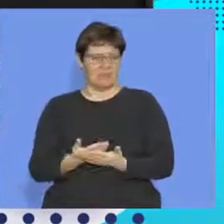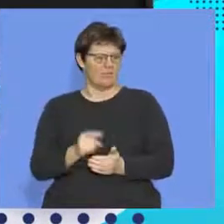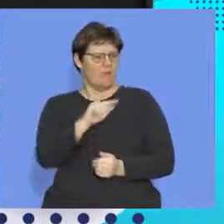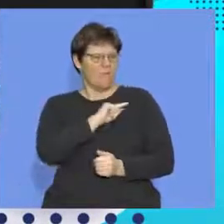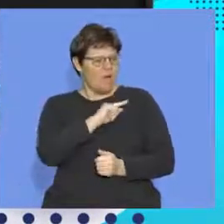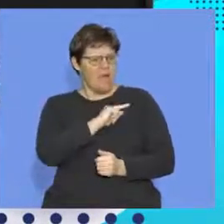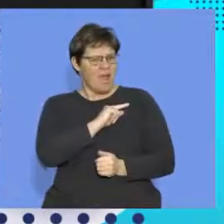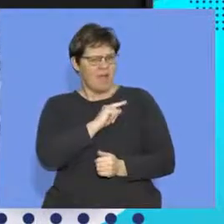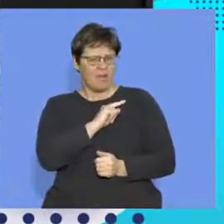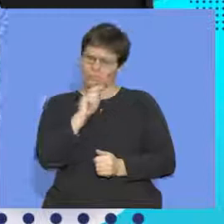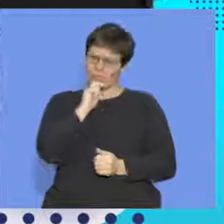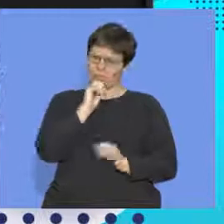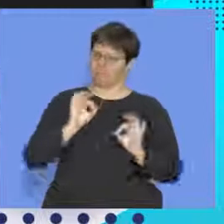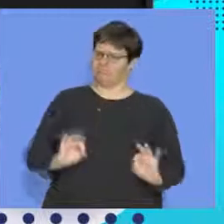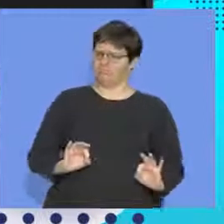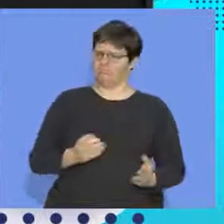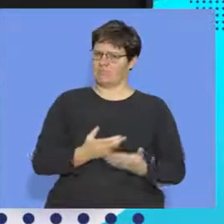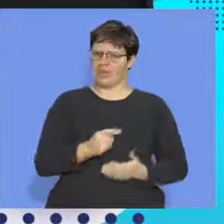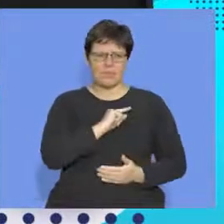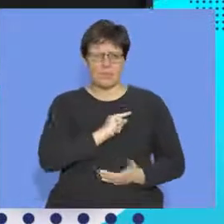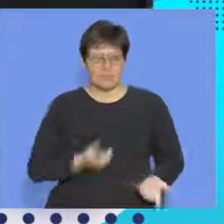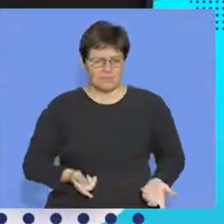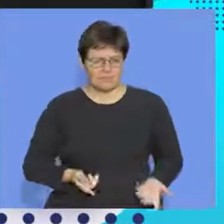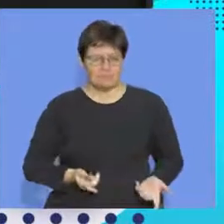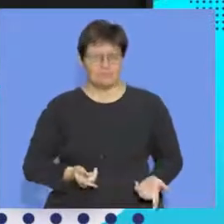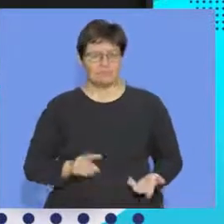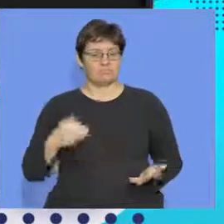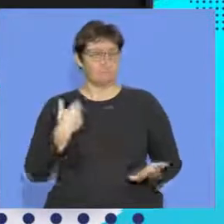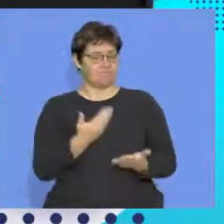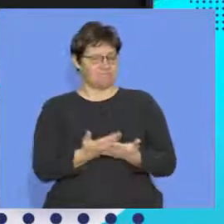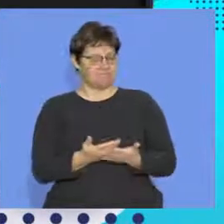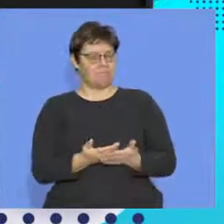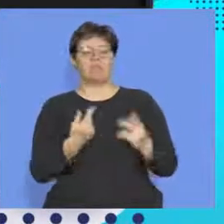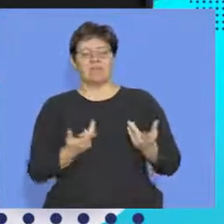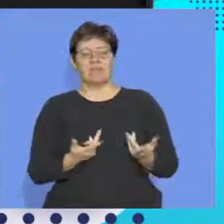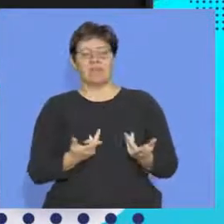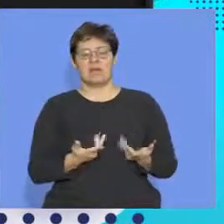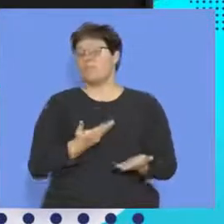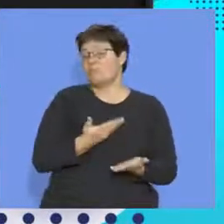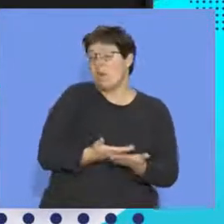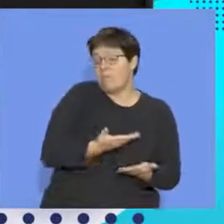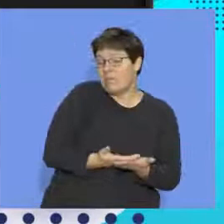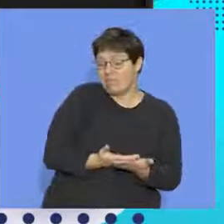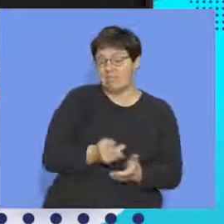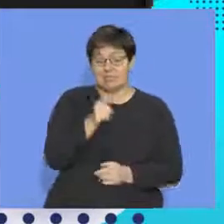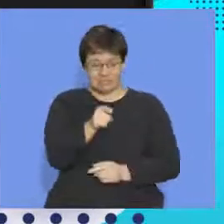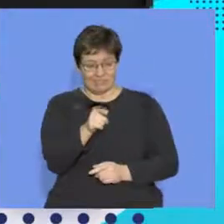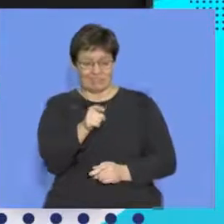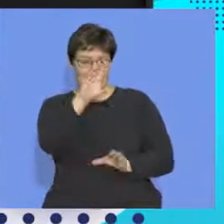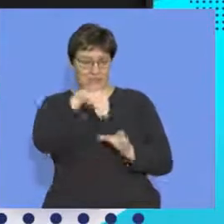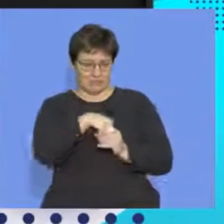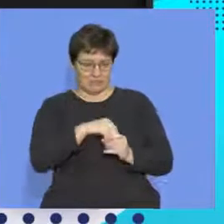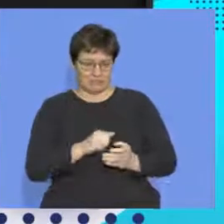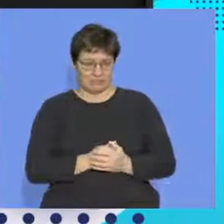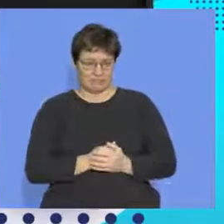so useful? But the application will be based on probability. Okay, that's what counting principle. And remember